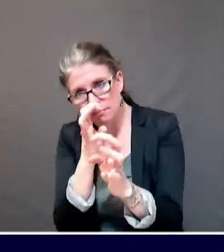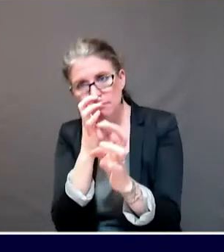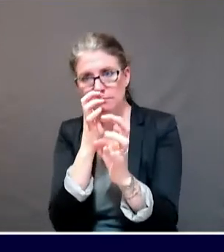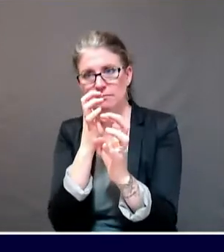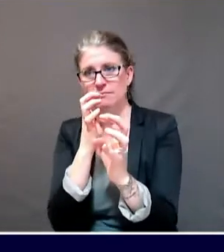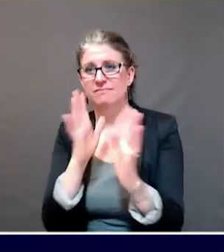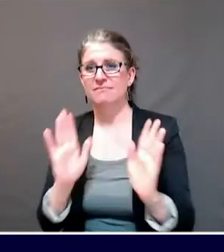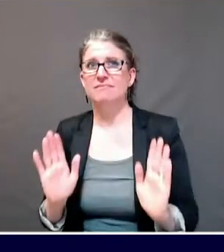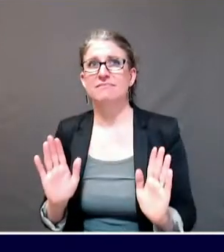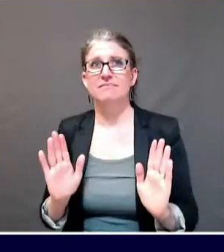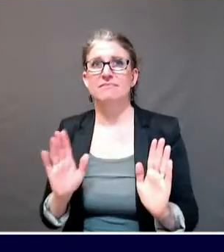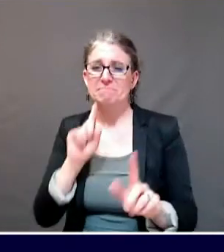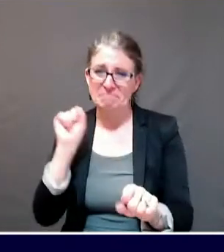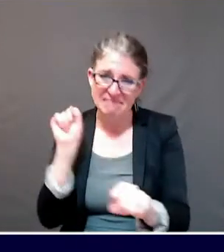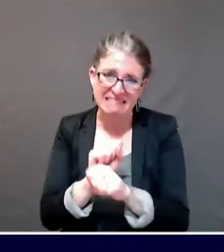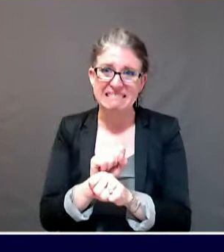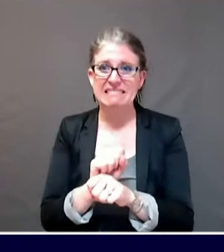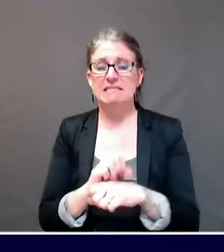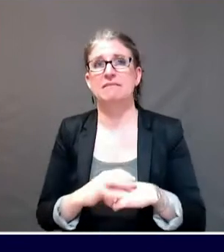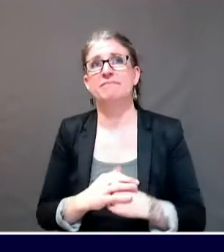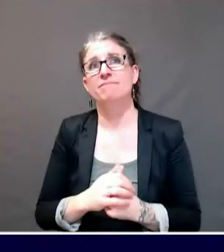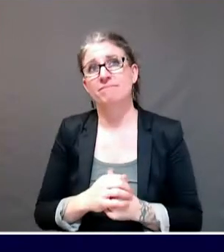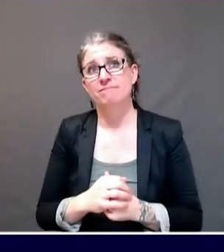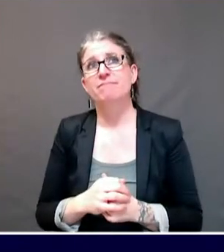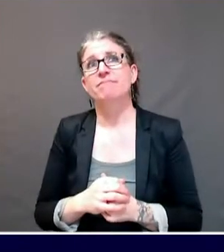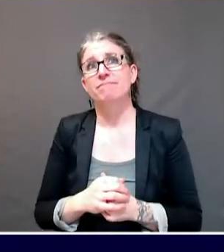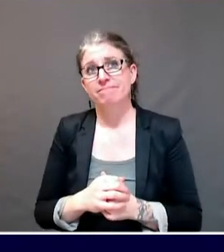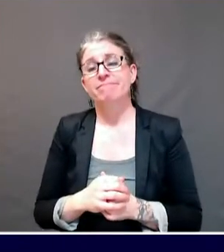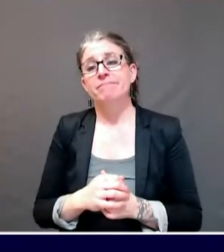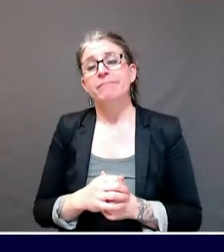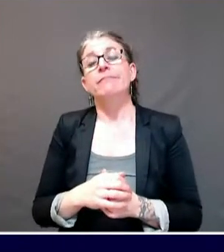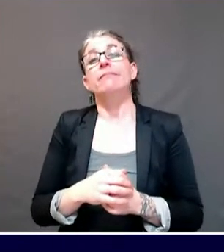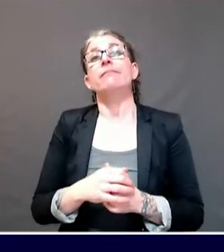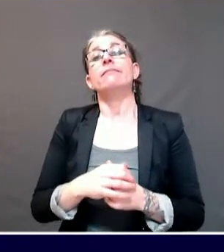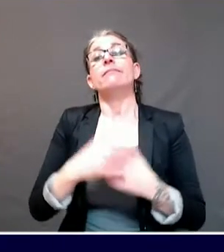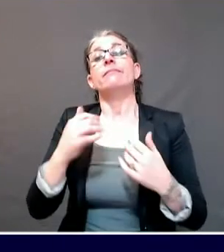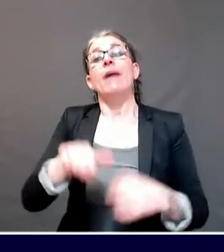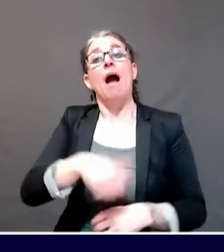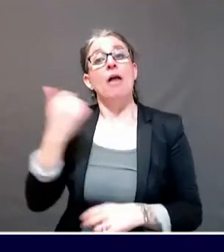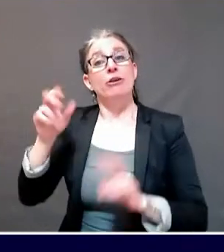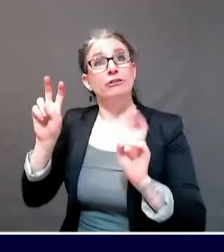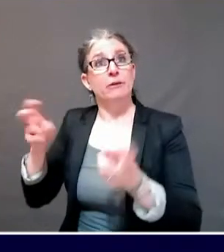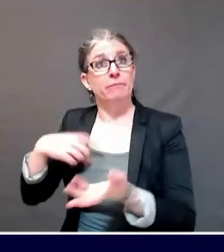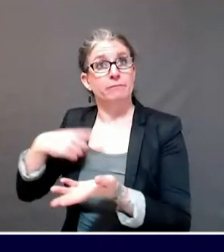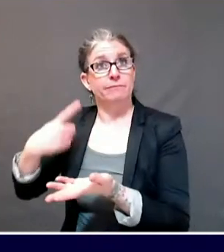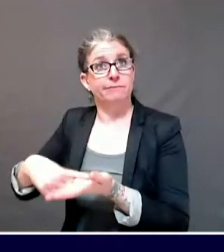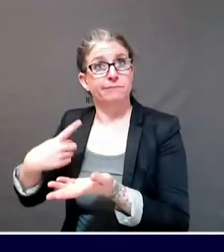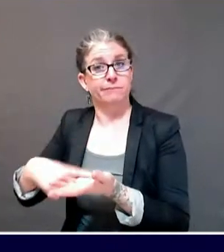before I turn things over to our colleagues, just to answer a couple of really quick questions that have come in